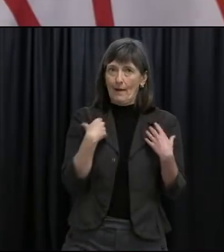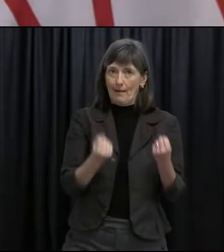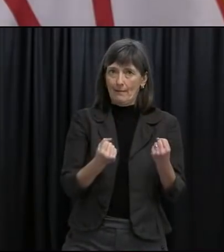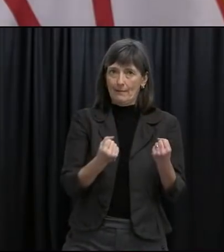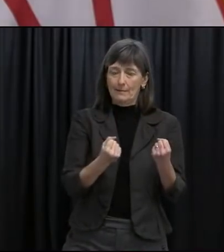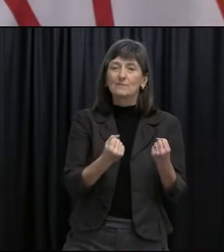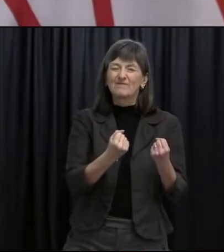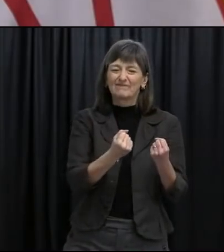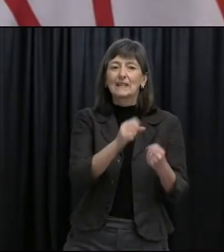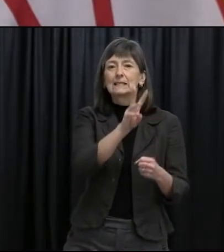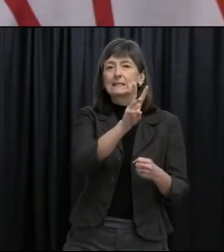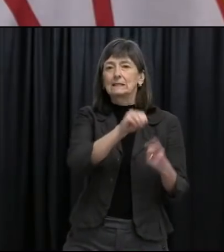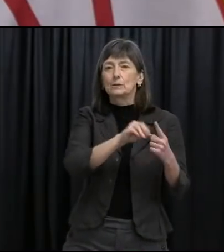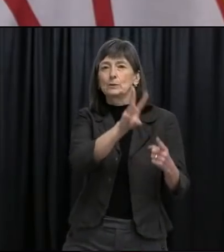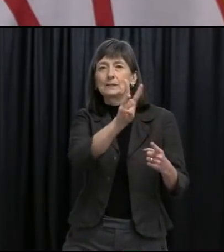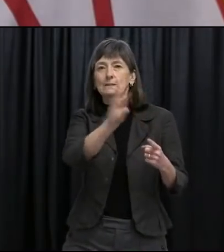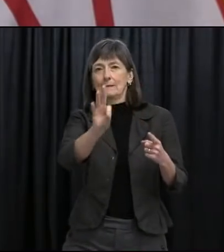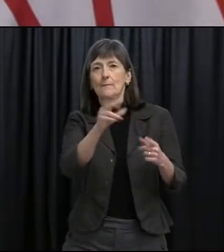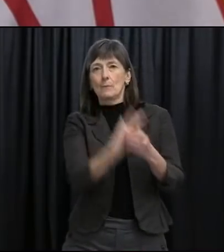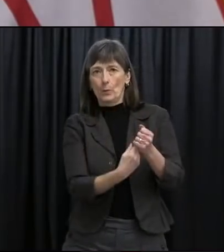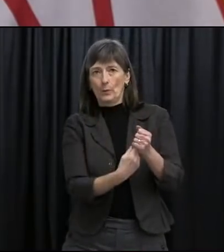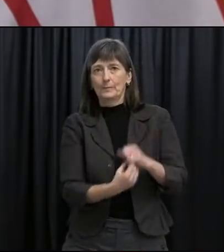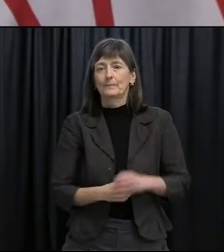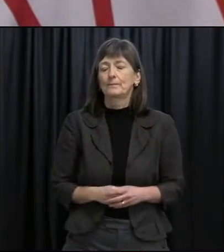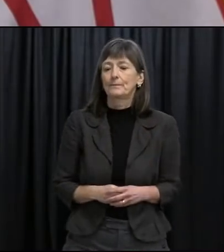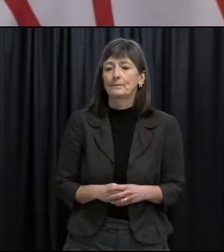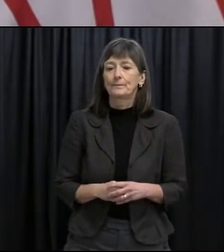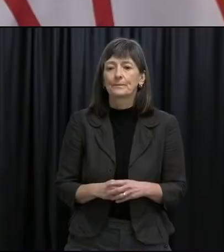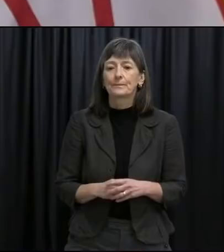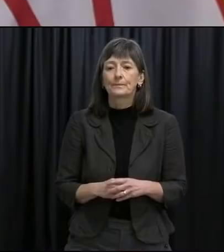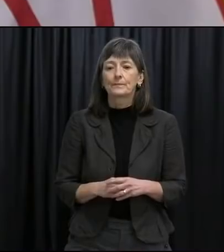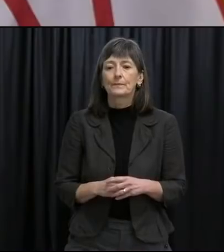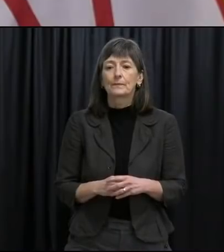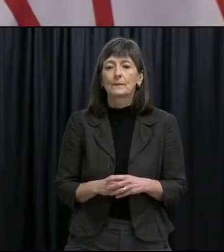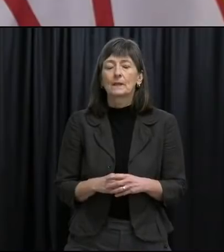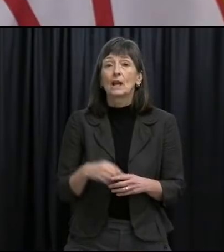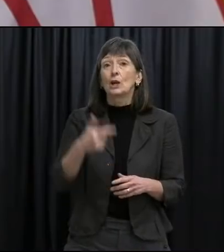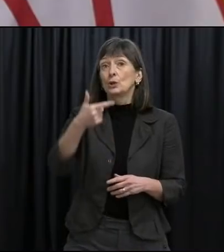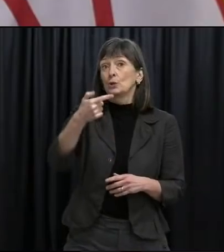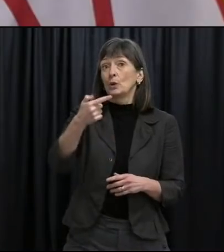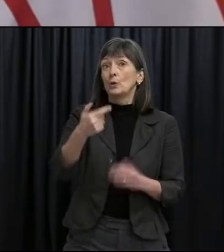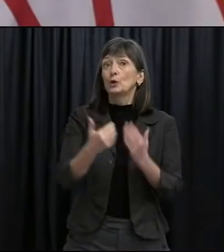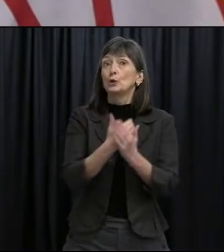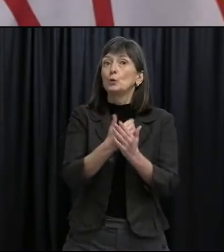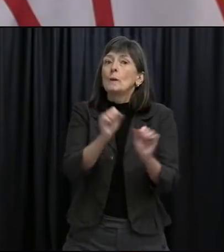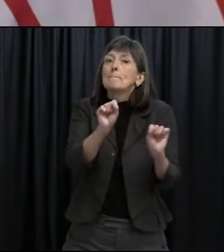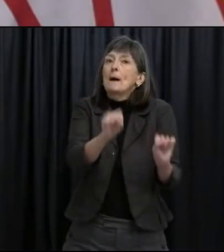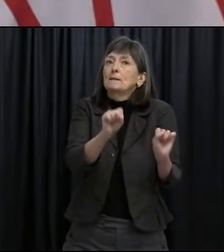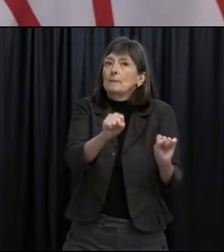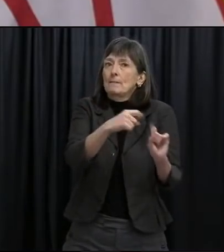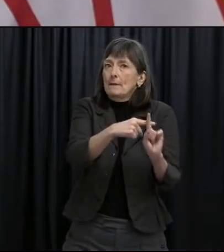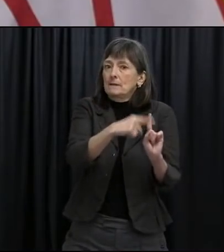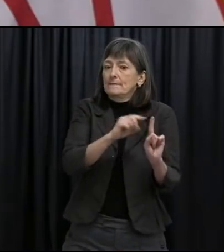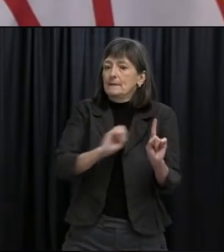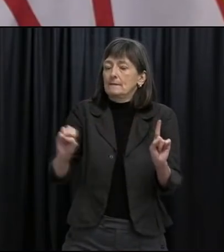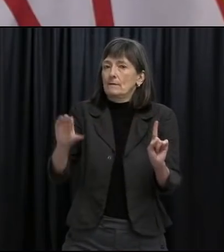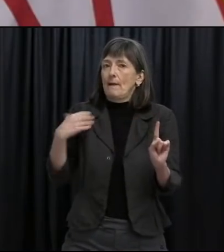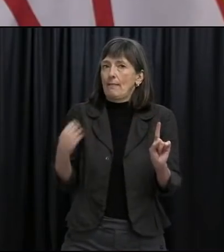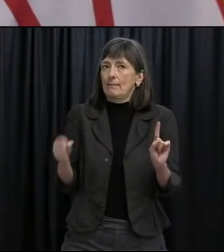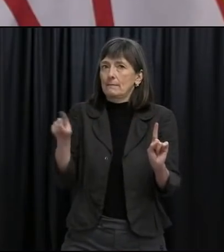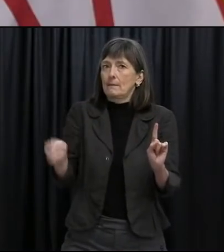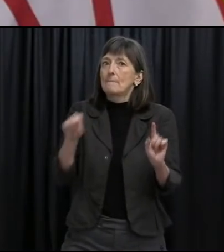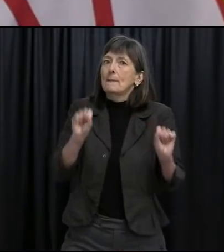between 60 and 69 years of age. There are 21 new presumptive positive cases in the Eastern Health